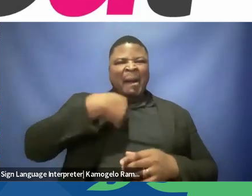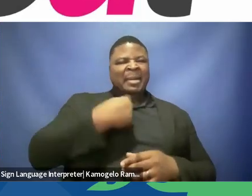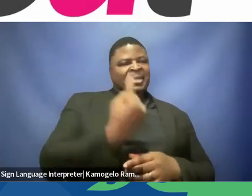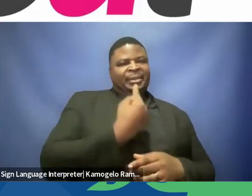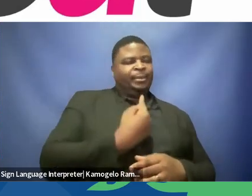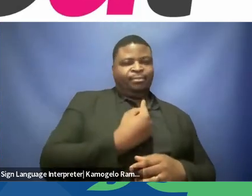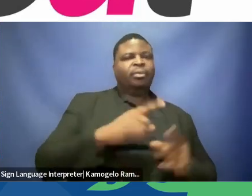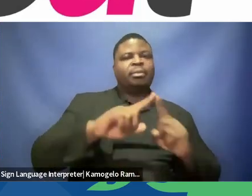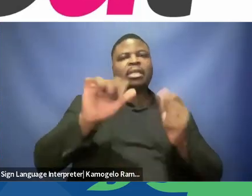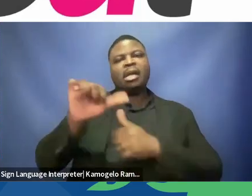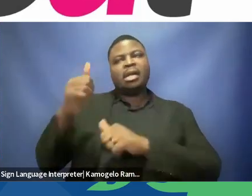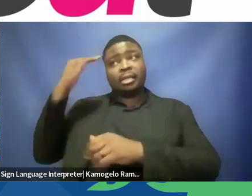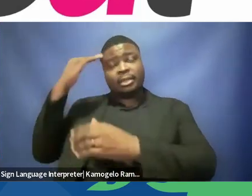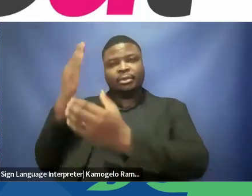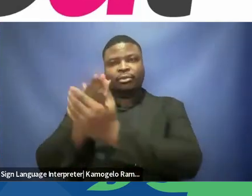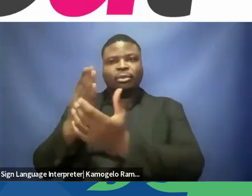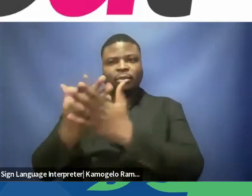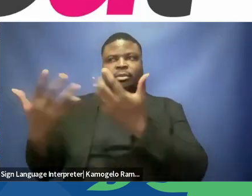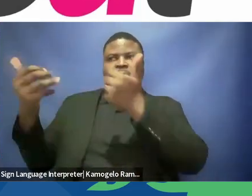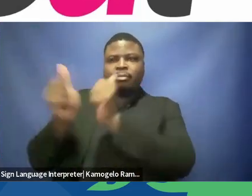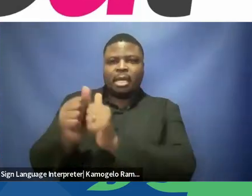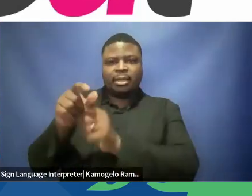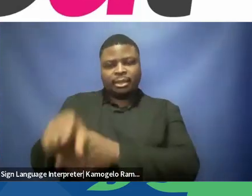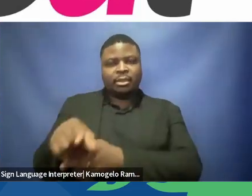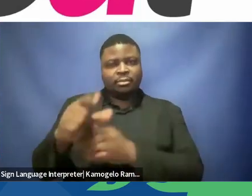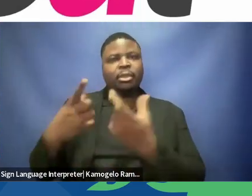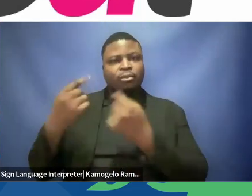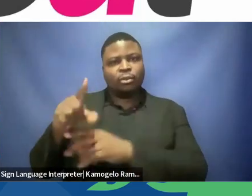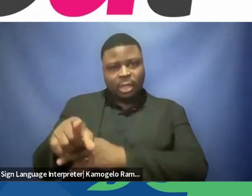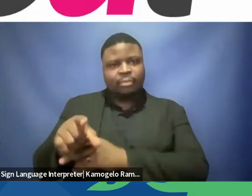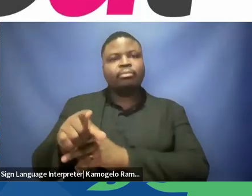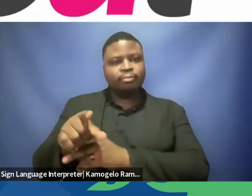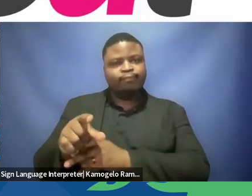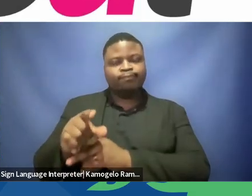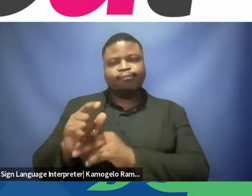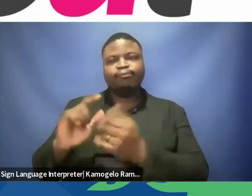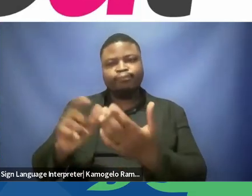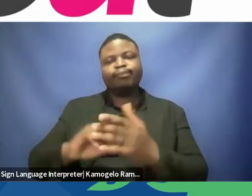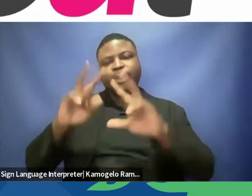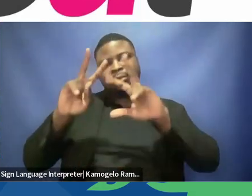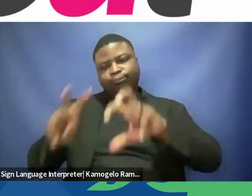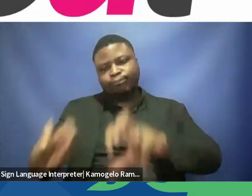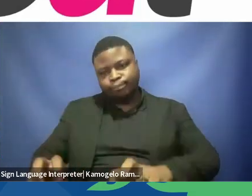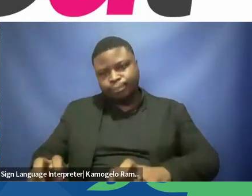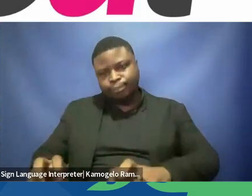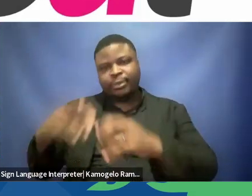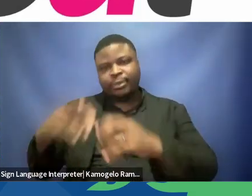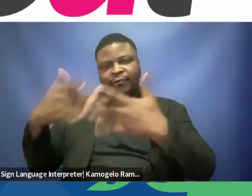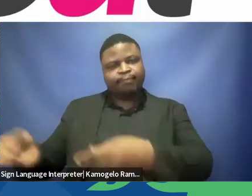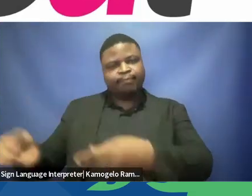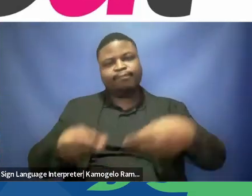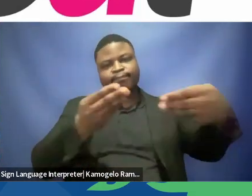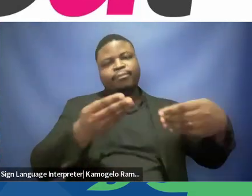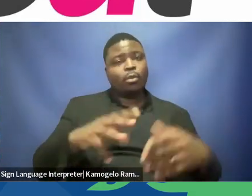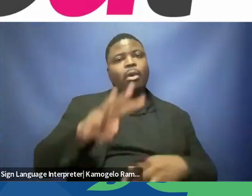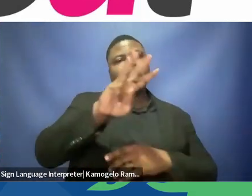the values and preference report, which was submitted to the WHO. And now, not so long ago, recently,